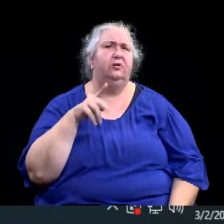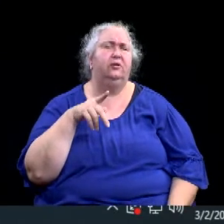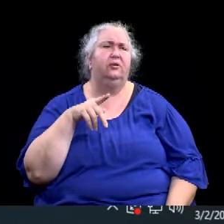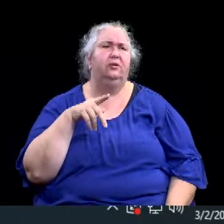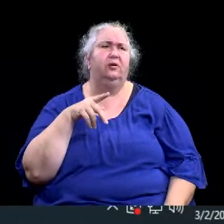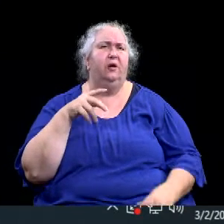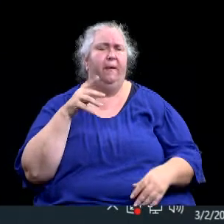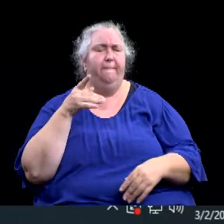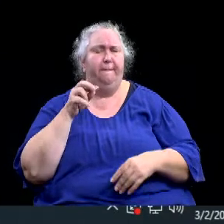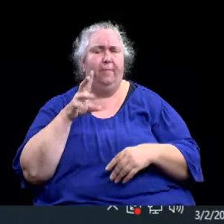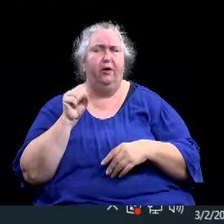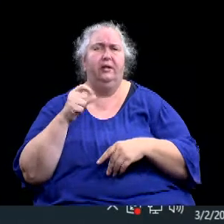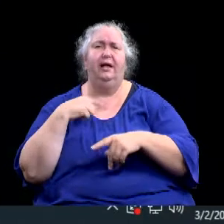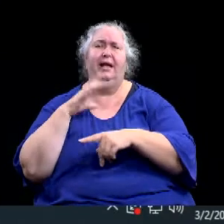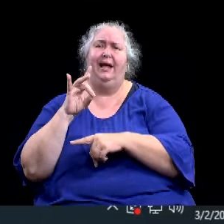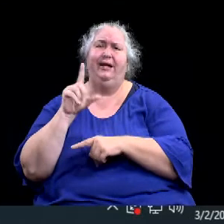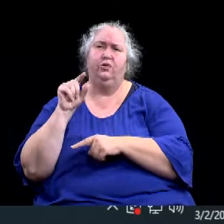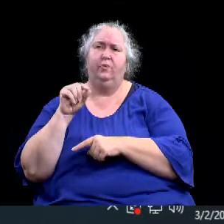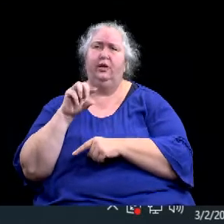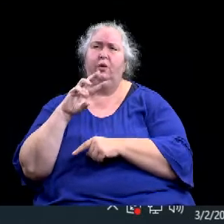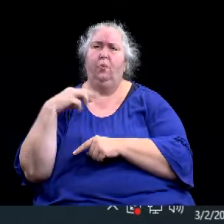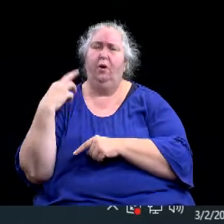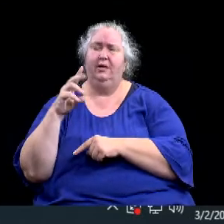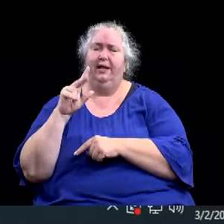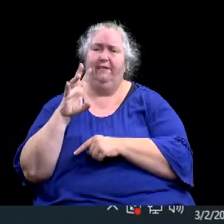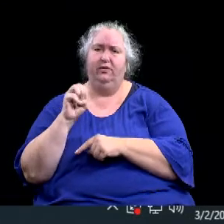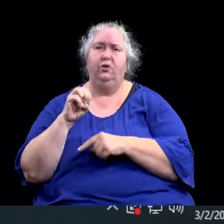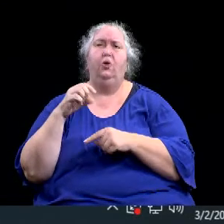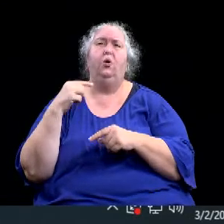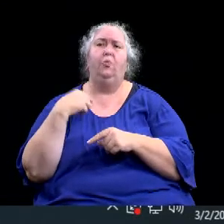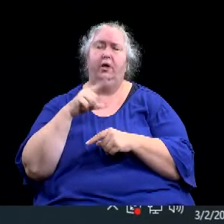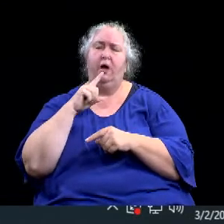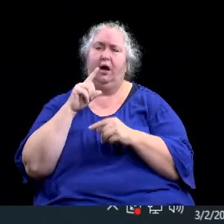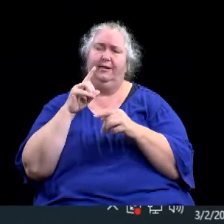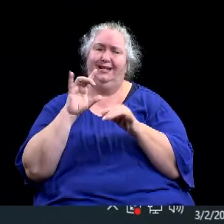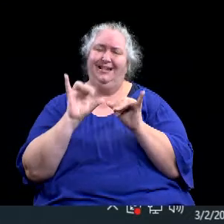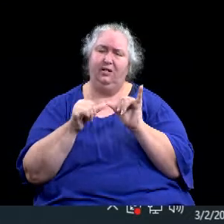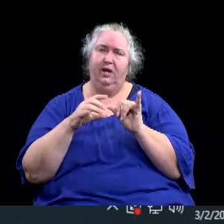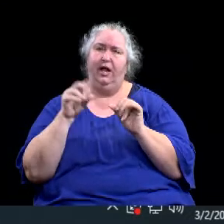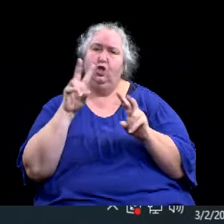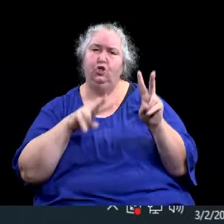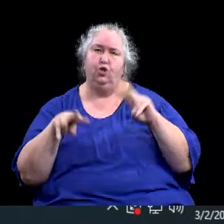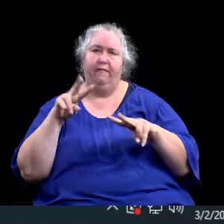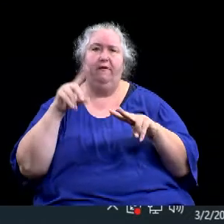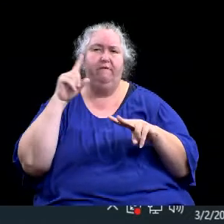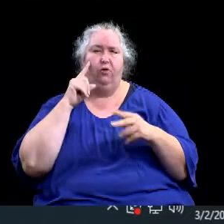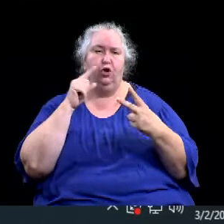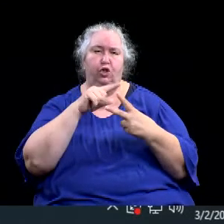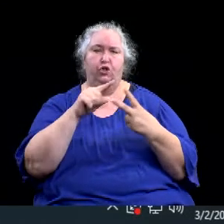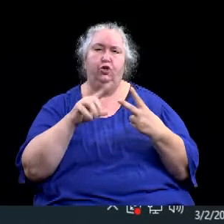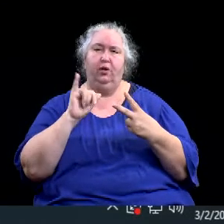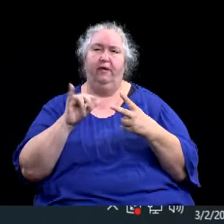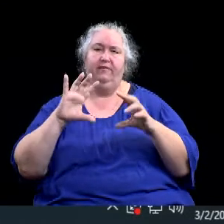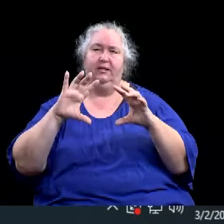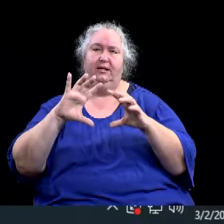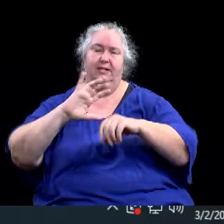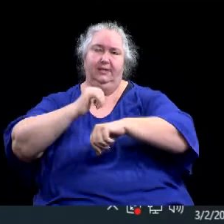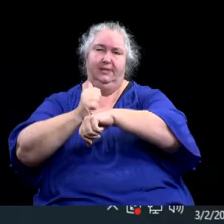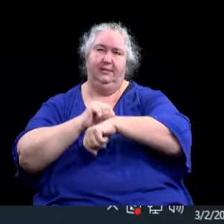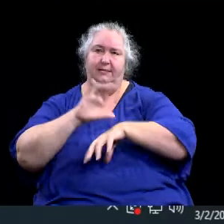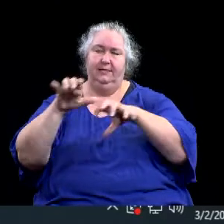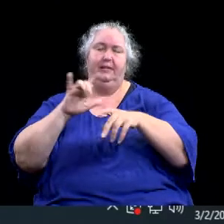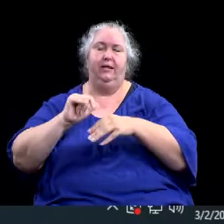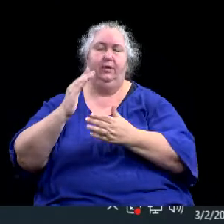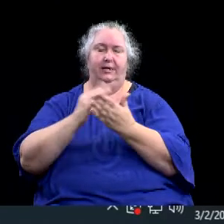Walker Partners is an engineer and surveyor for 2 of the subdivisions that are listed in this public hearing, Callan Village Phase 2